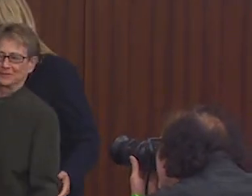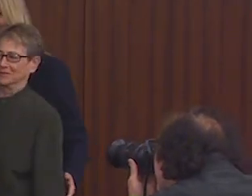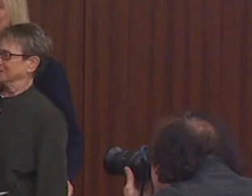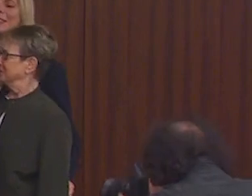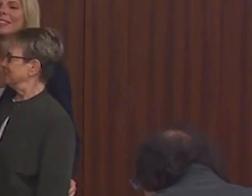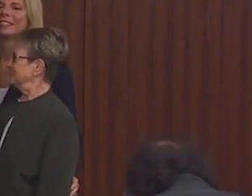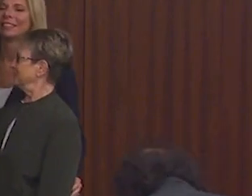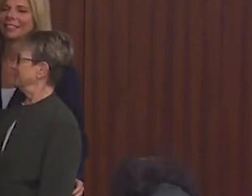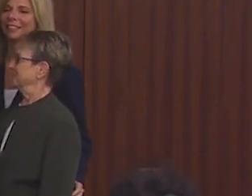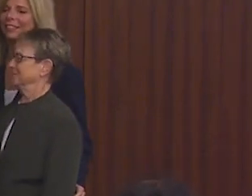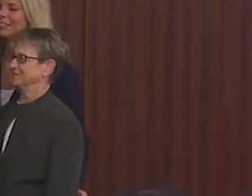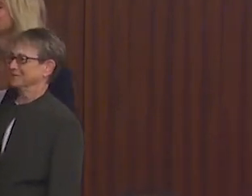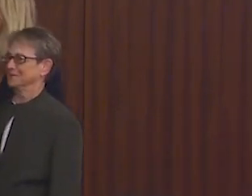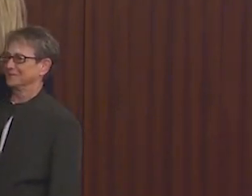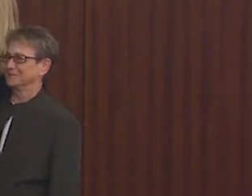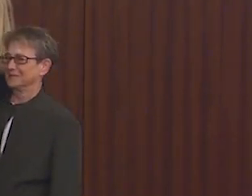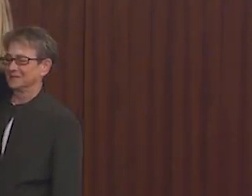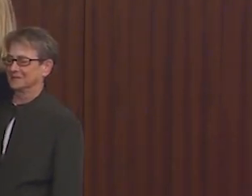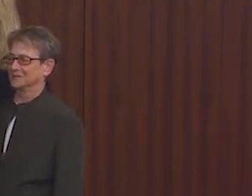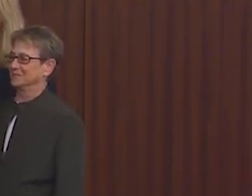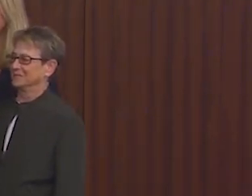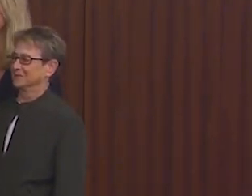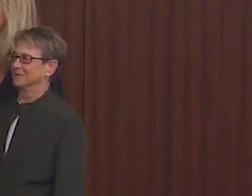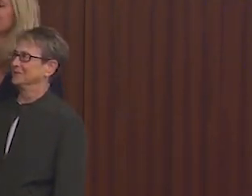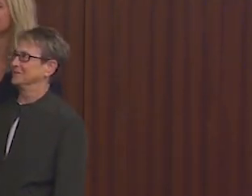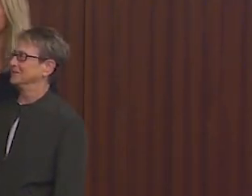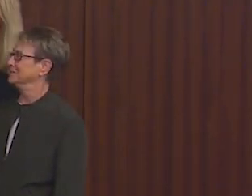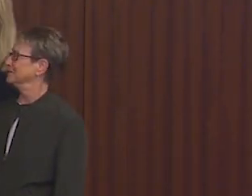I'm going to stand behind Shelley and then I'll be seeing.